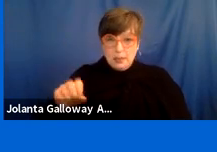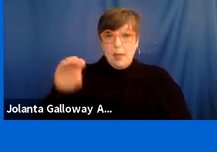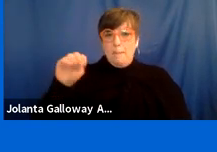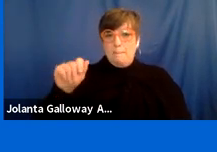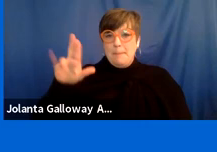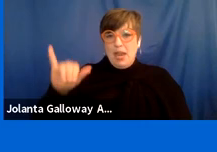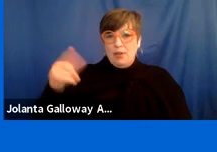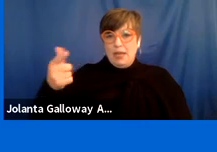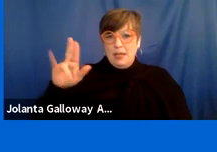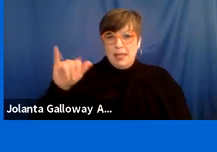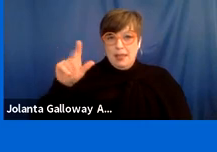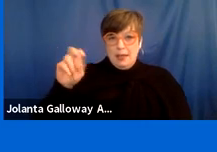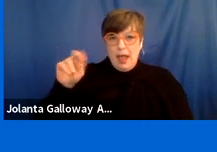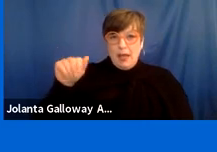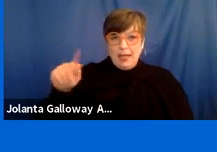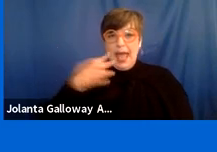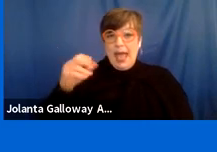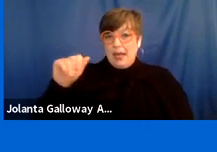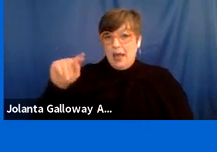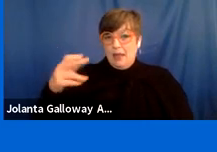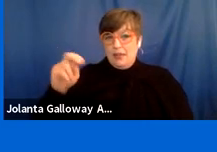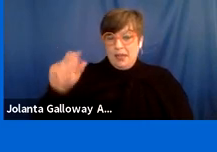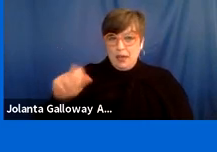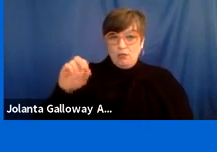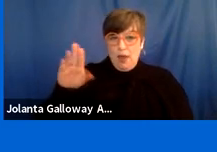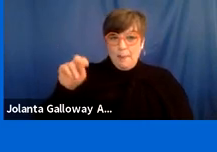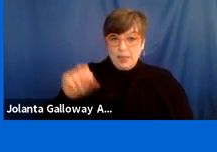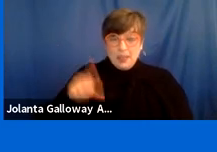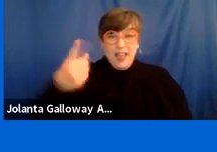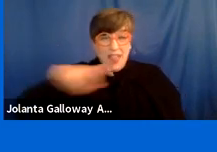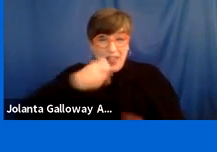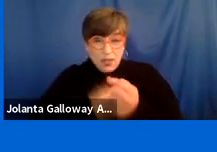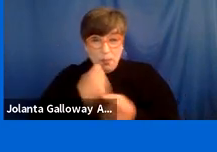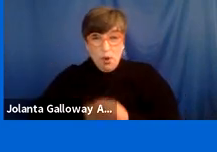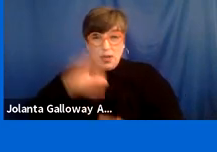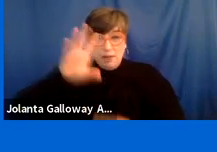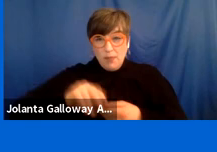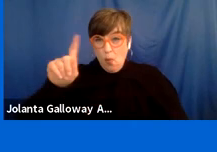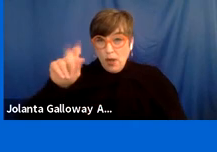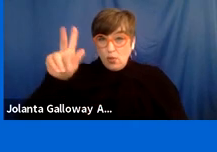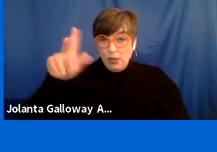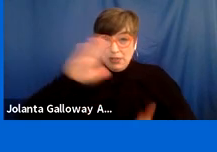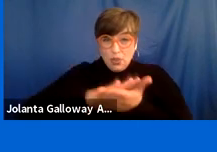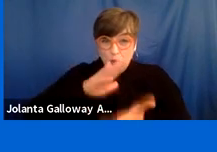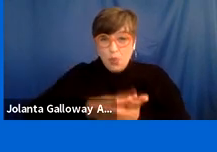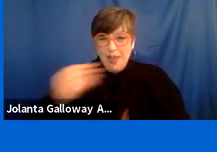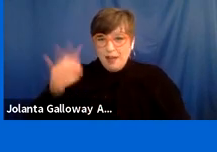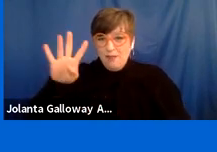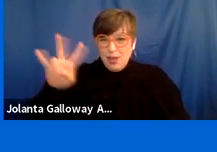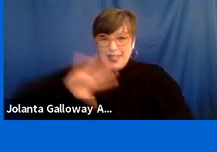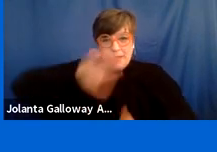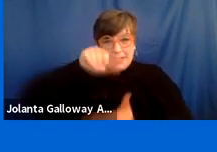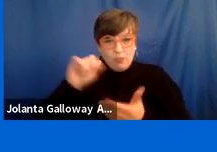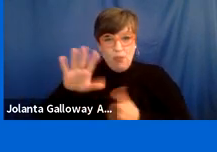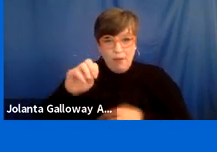to support 123 schools and 47 central office departments. I owe them a debt of gratitude for helping me prepare to present